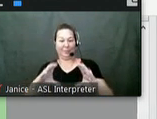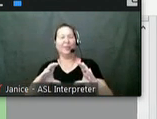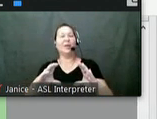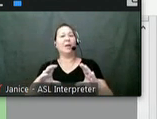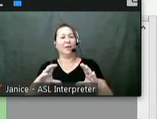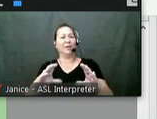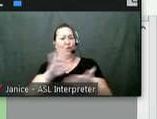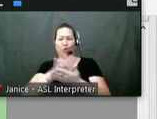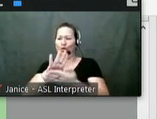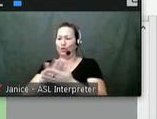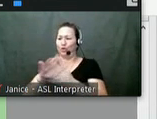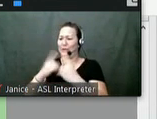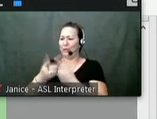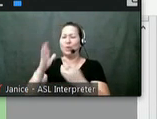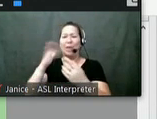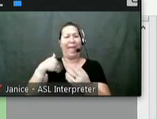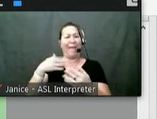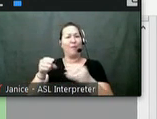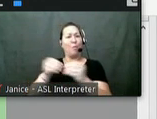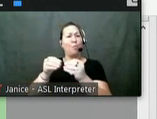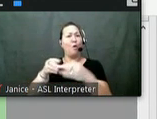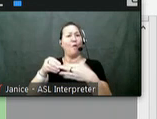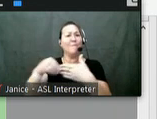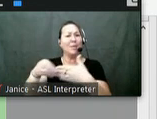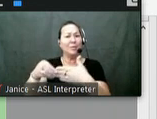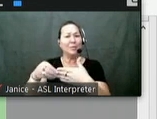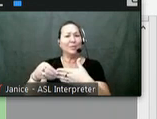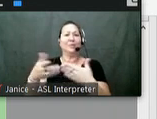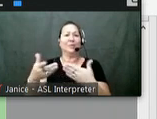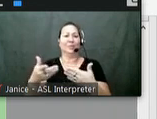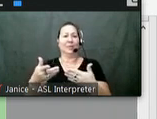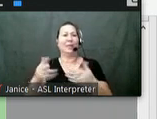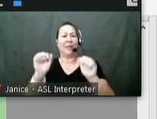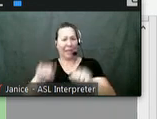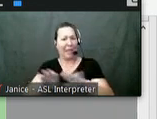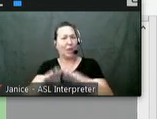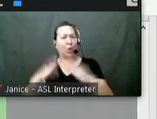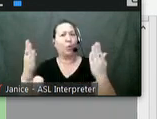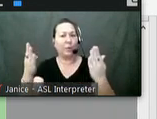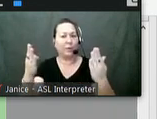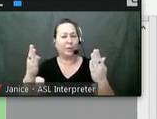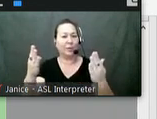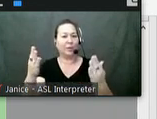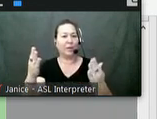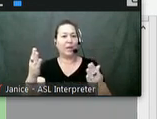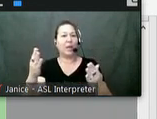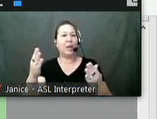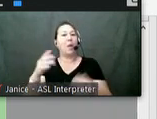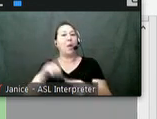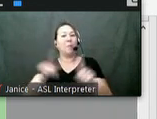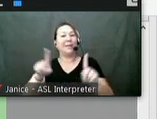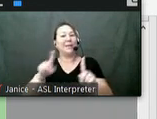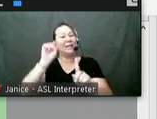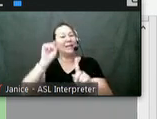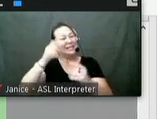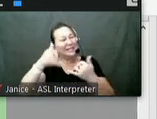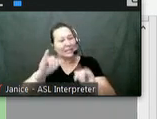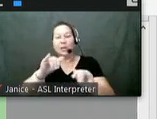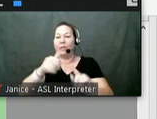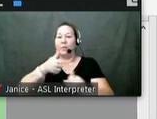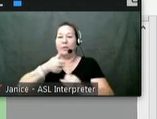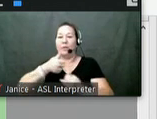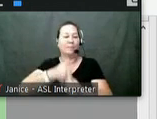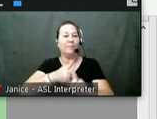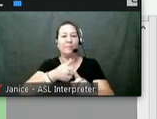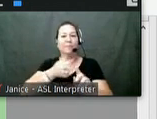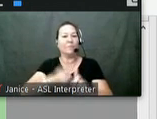could choose to go to a hybrid reopening model. Any model we choose to reopen has to have a circumference circle around